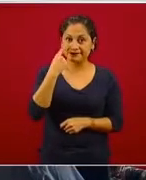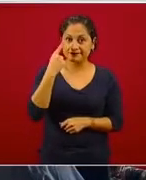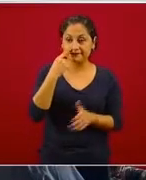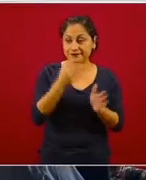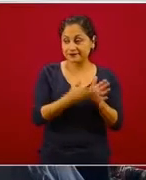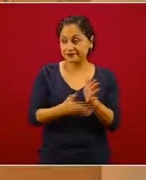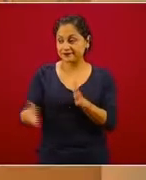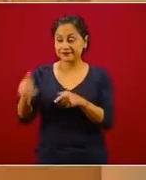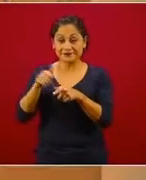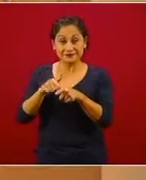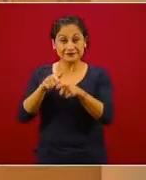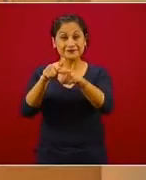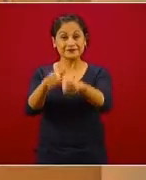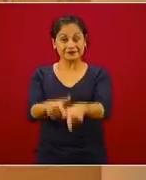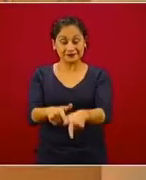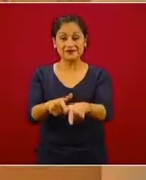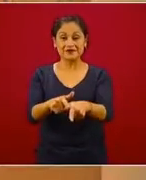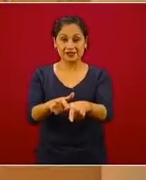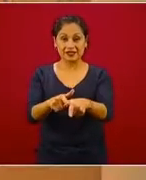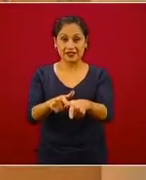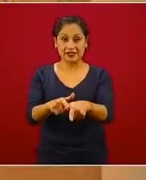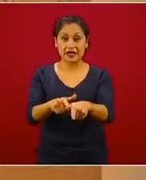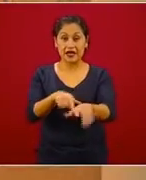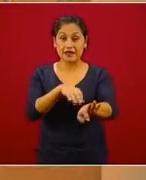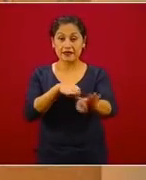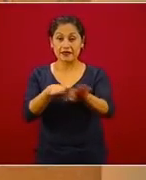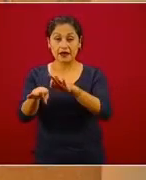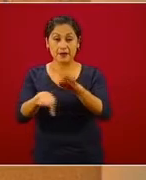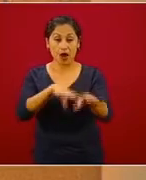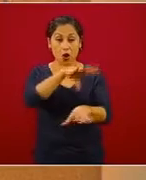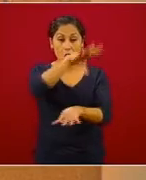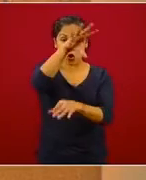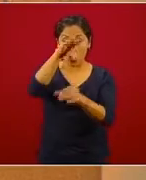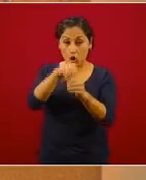distancing campaign is over. It's not.